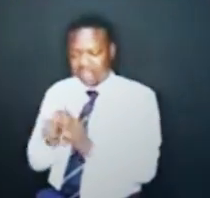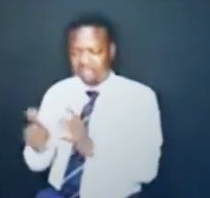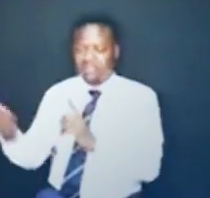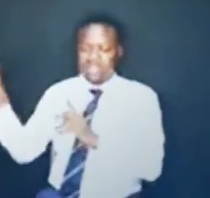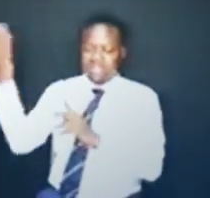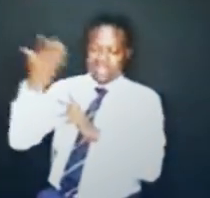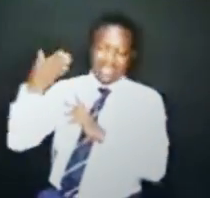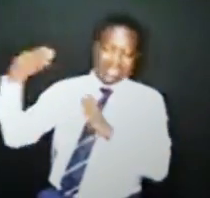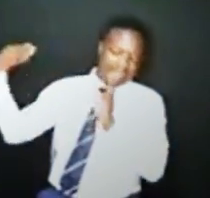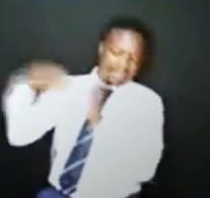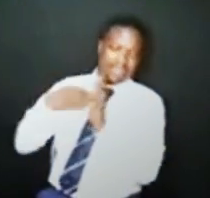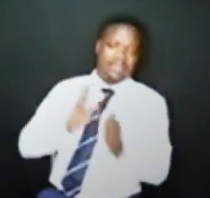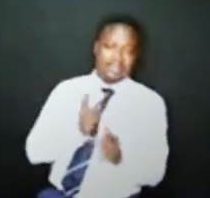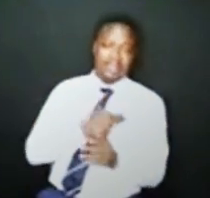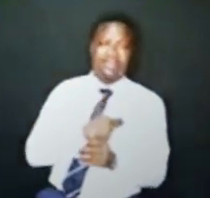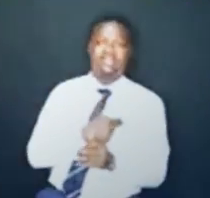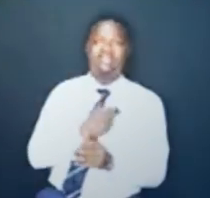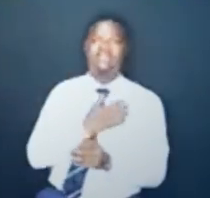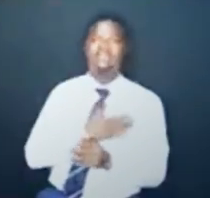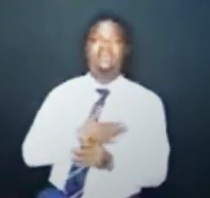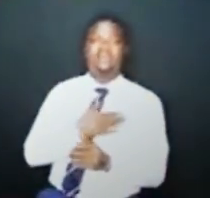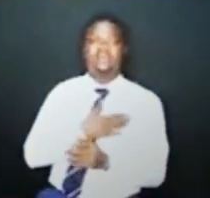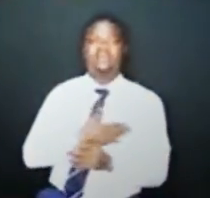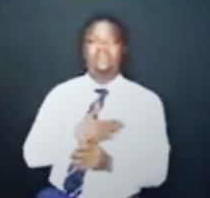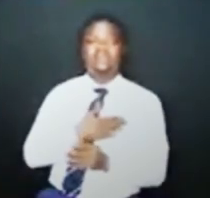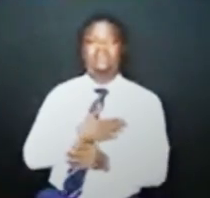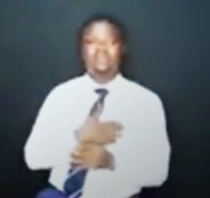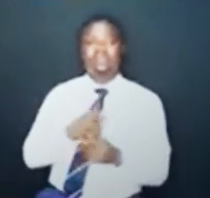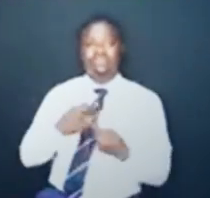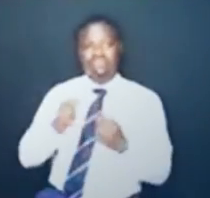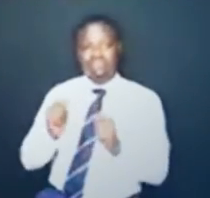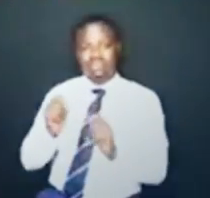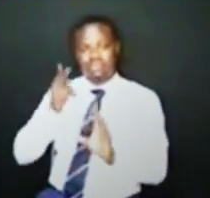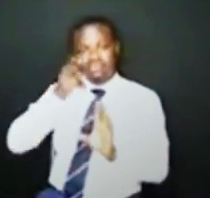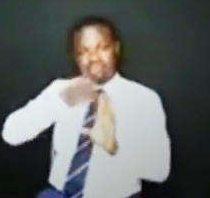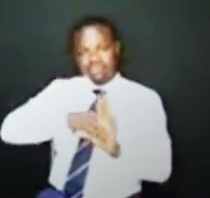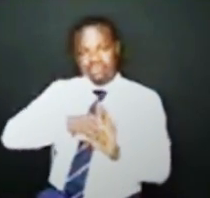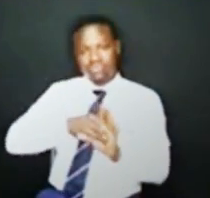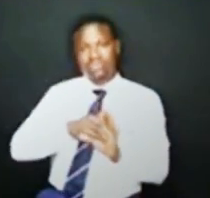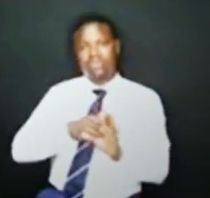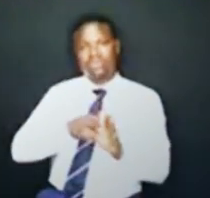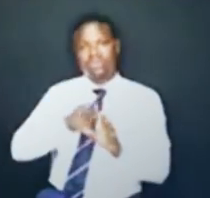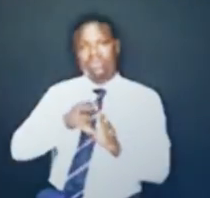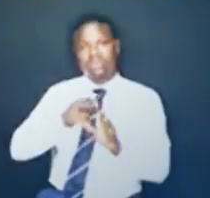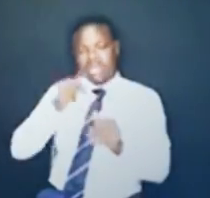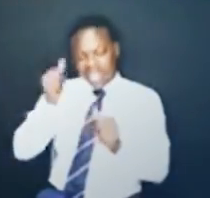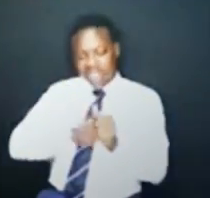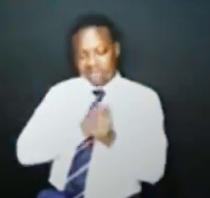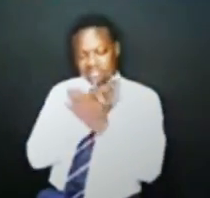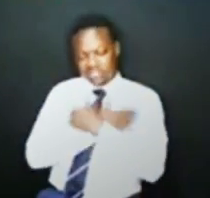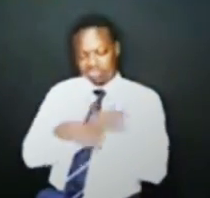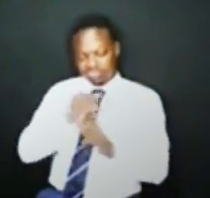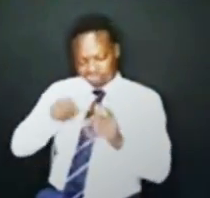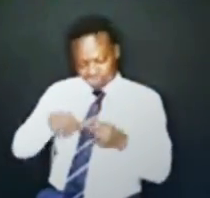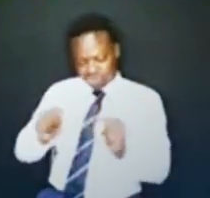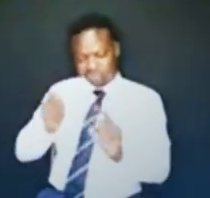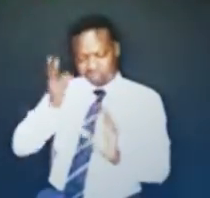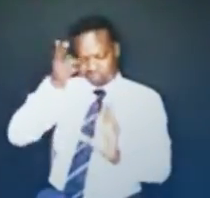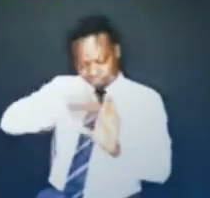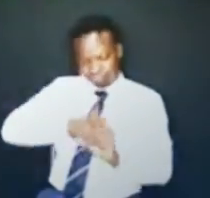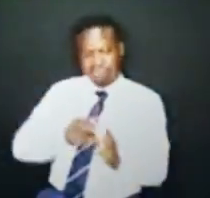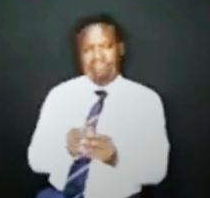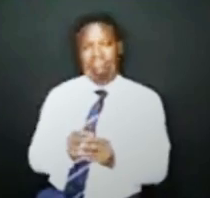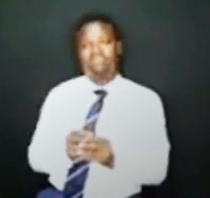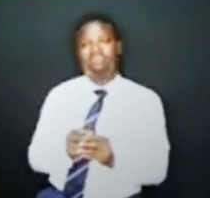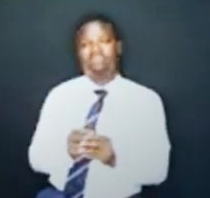Make time with us. Join us in this broadcast on Sunday. And may